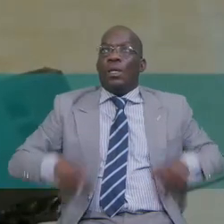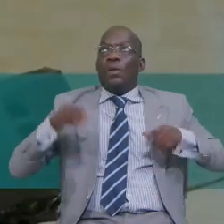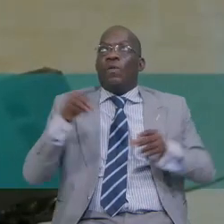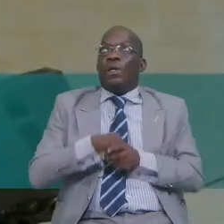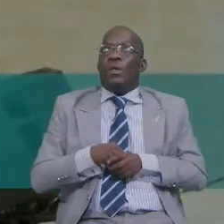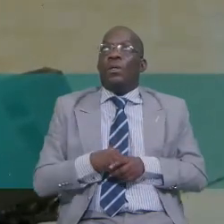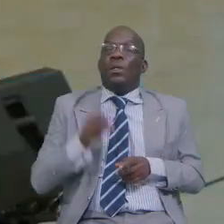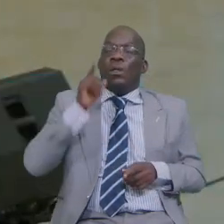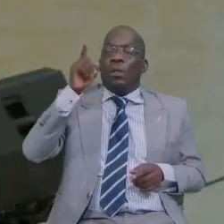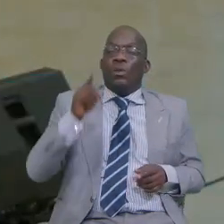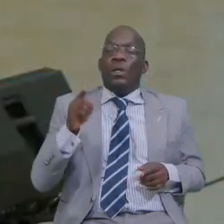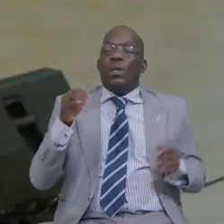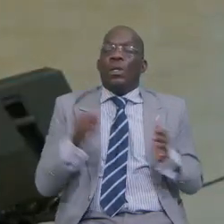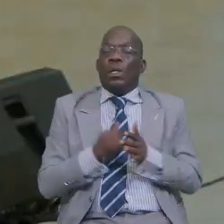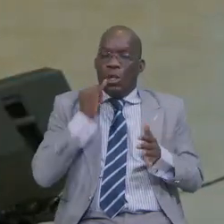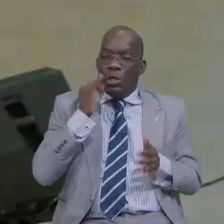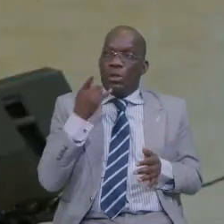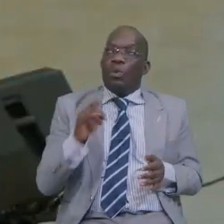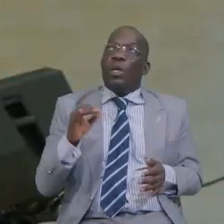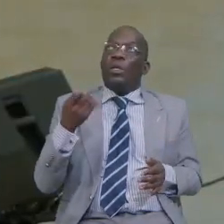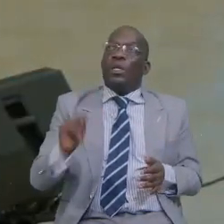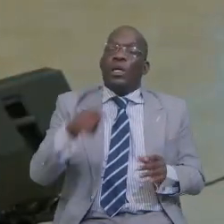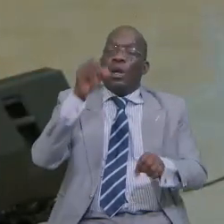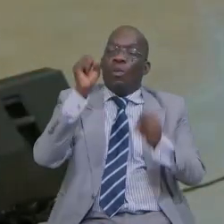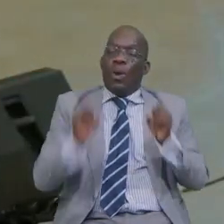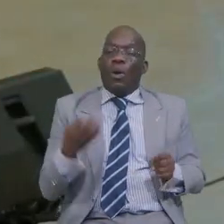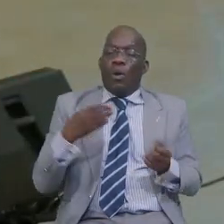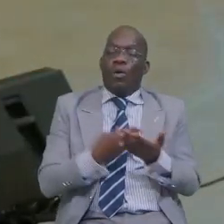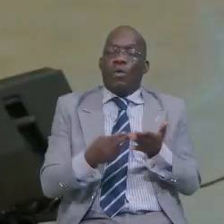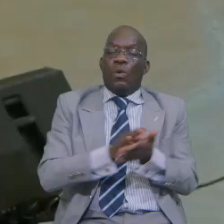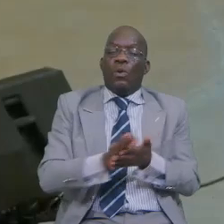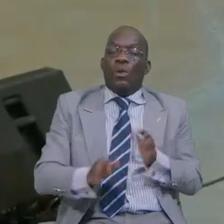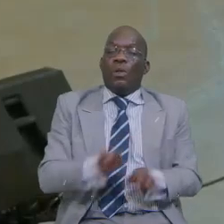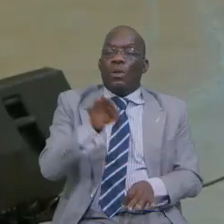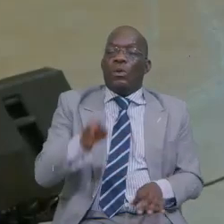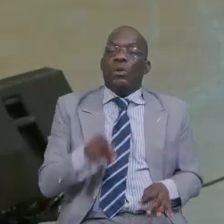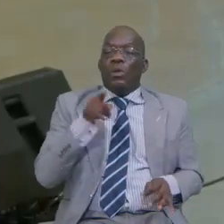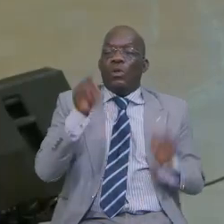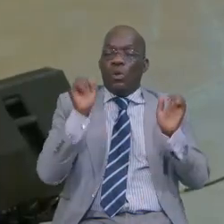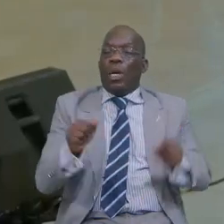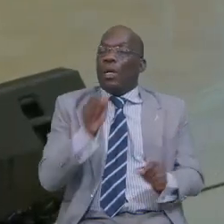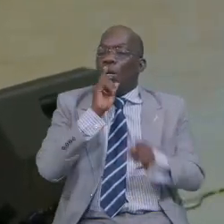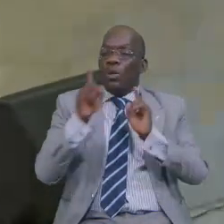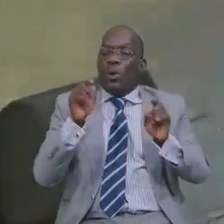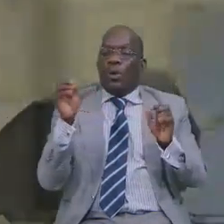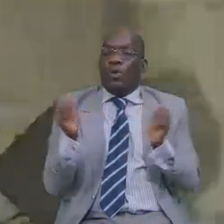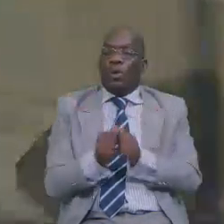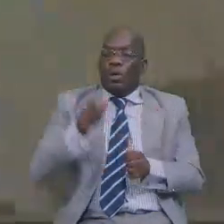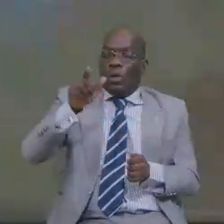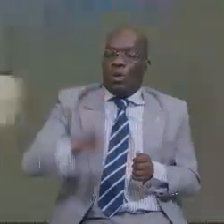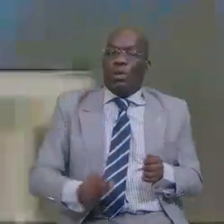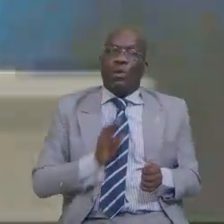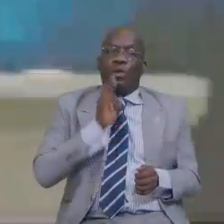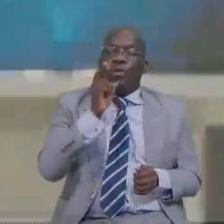power of that Holy Ghost in you. And you might talk with low voice. You might talk with your